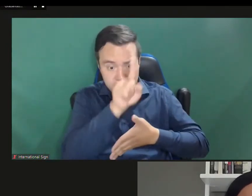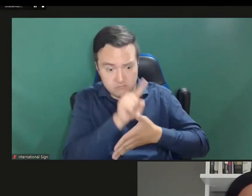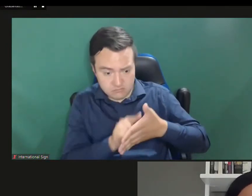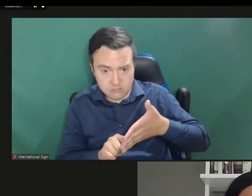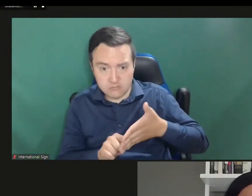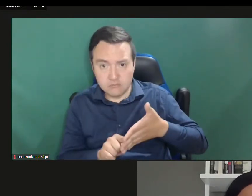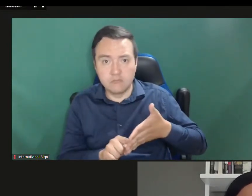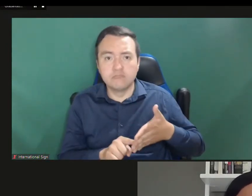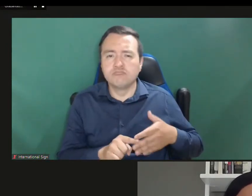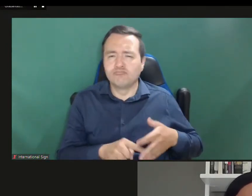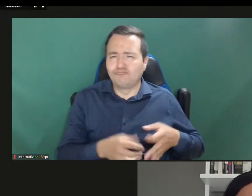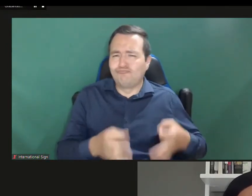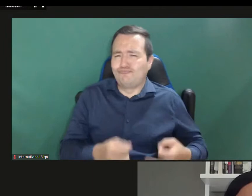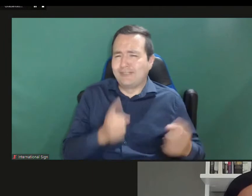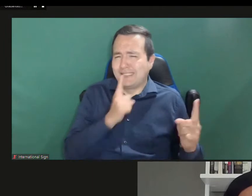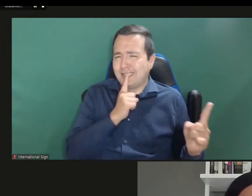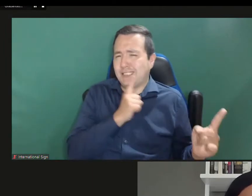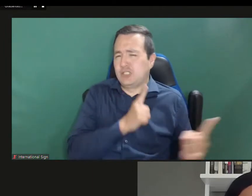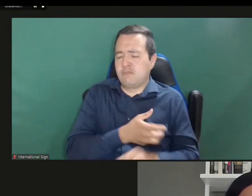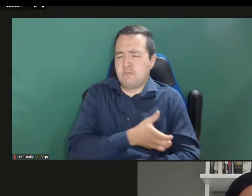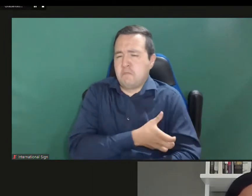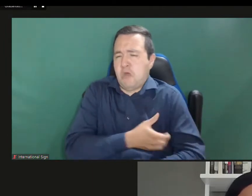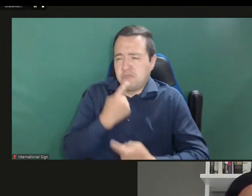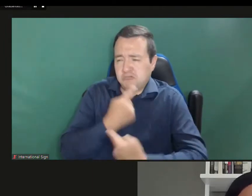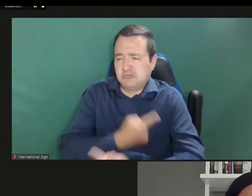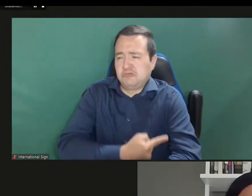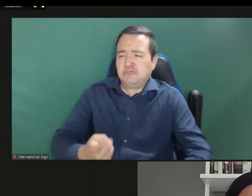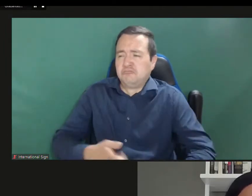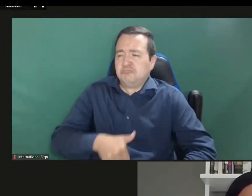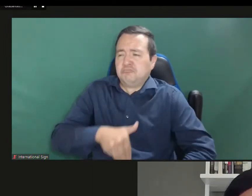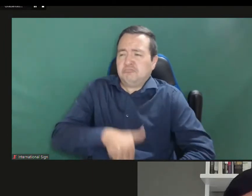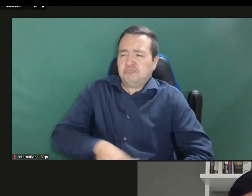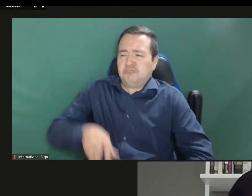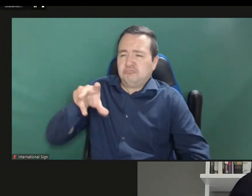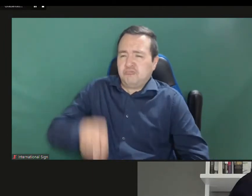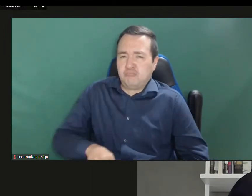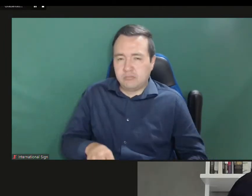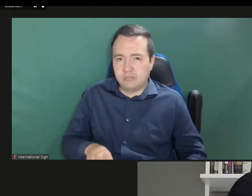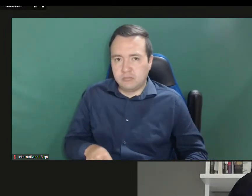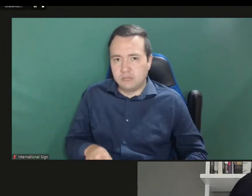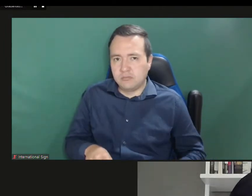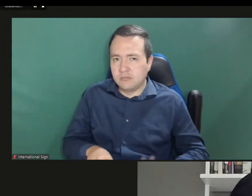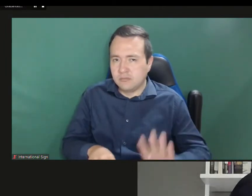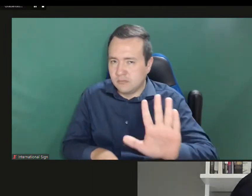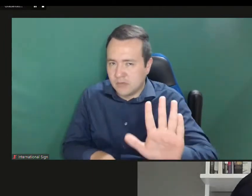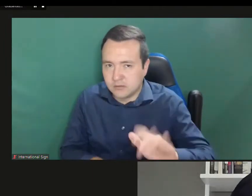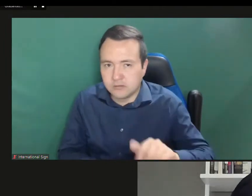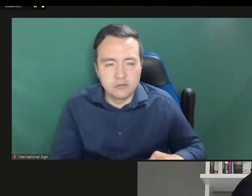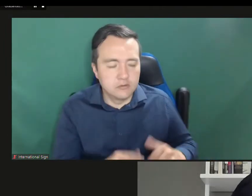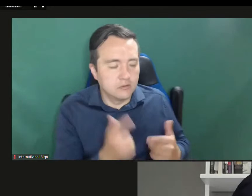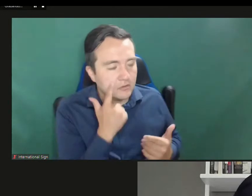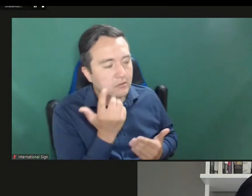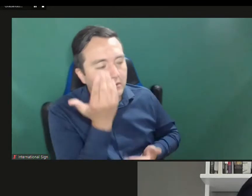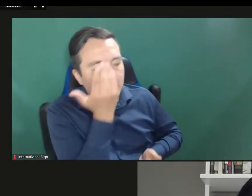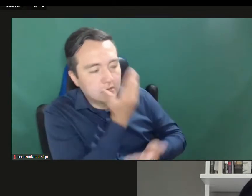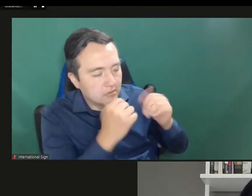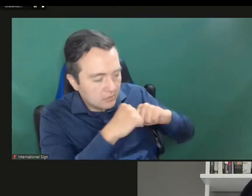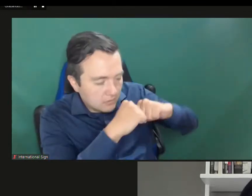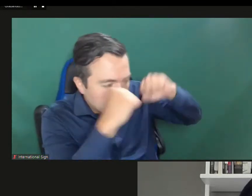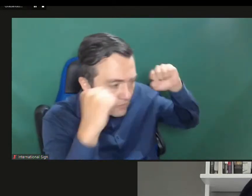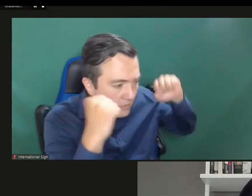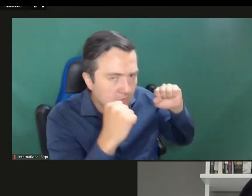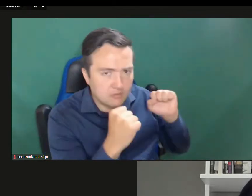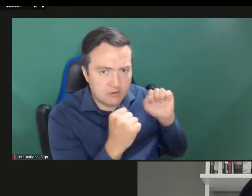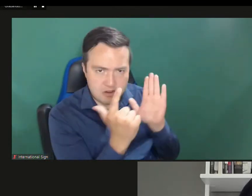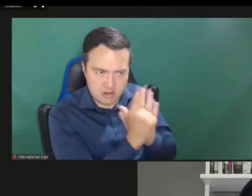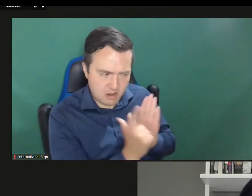or CARICOM or Mercosur or others. Yes, it is a very powerful narrative and seemingly powerful argument,